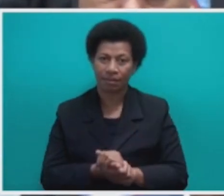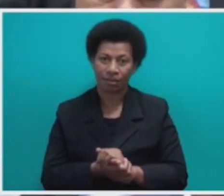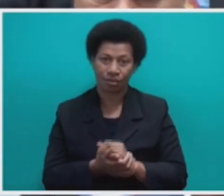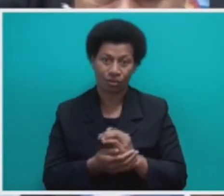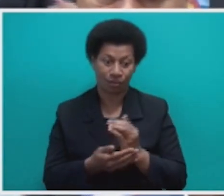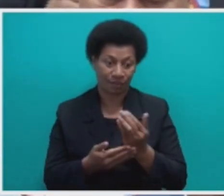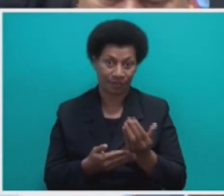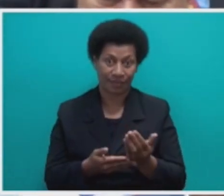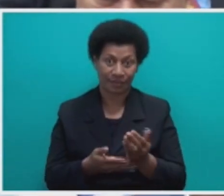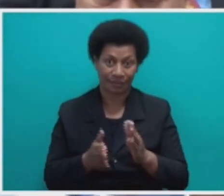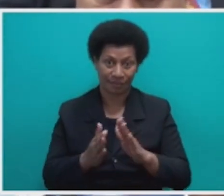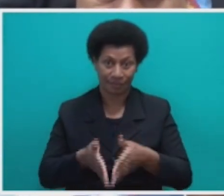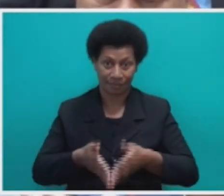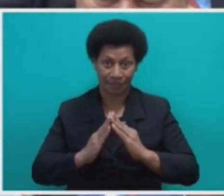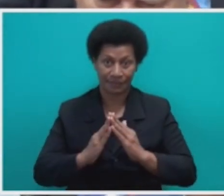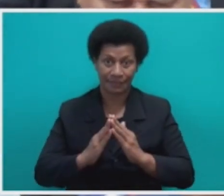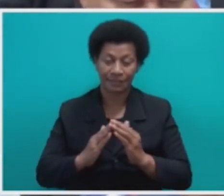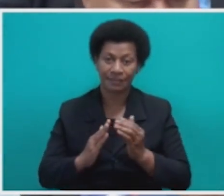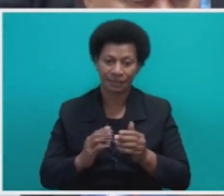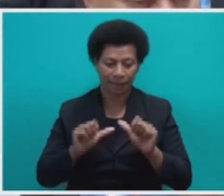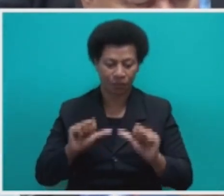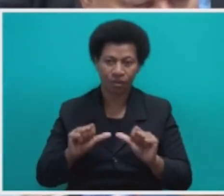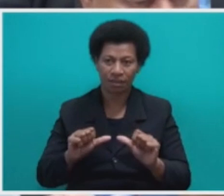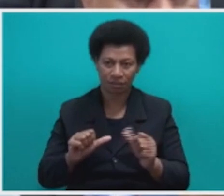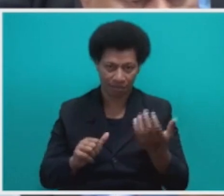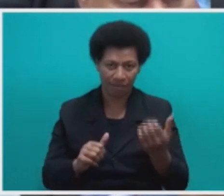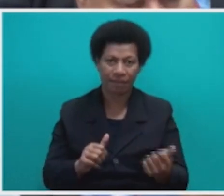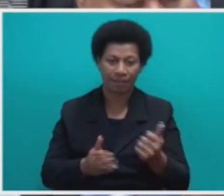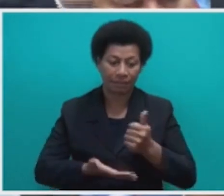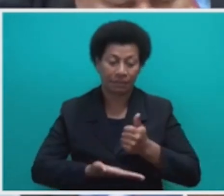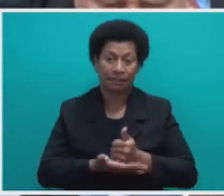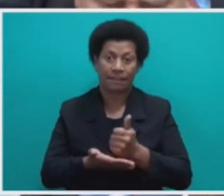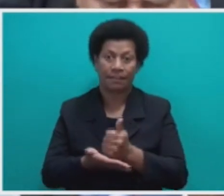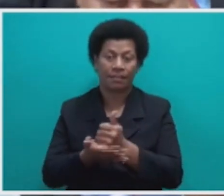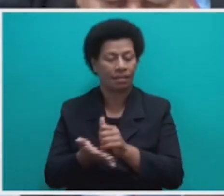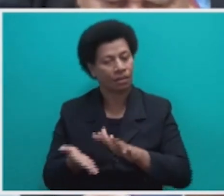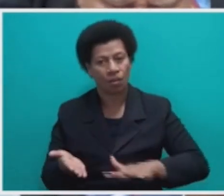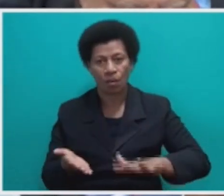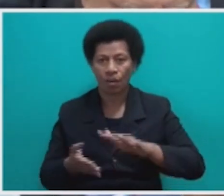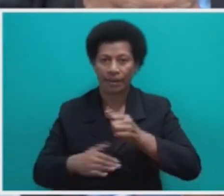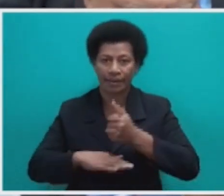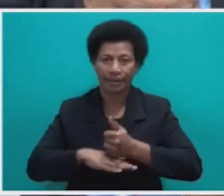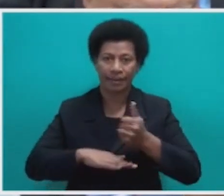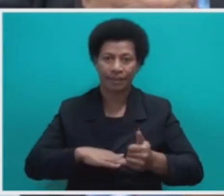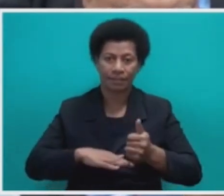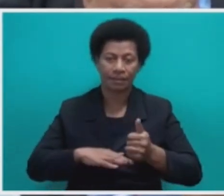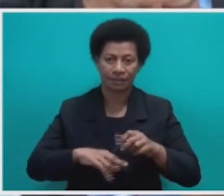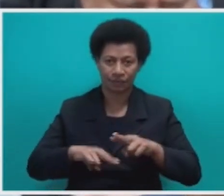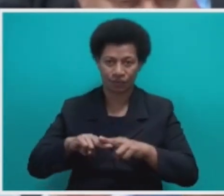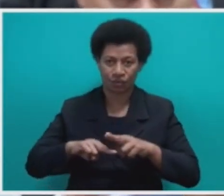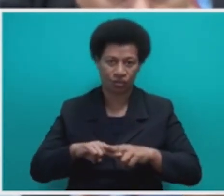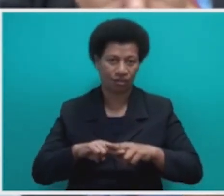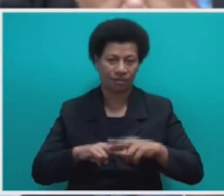reforms, certain protections persisted and were supported by all governments in Fiji, and